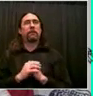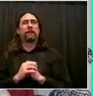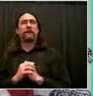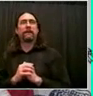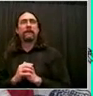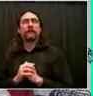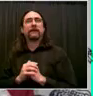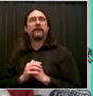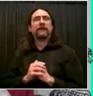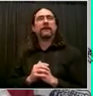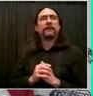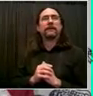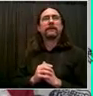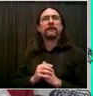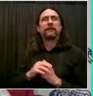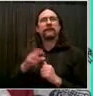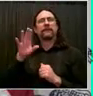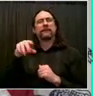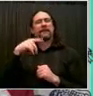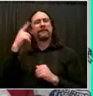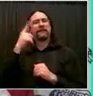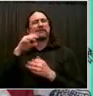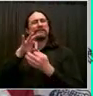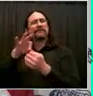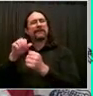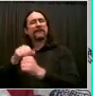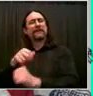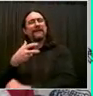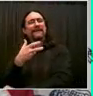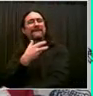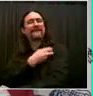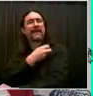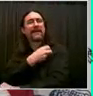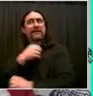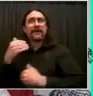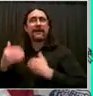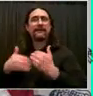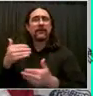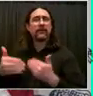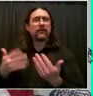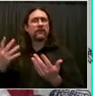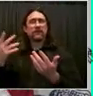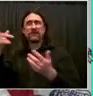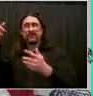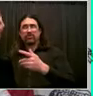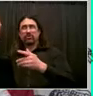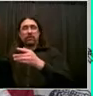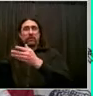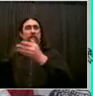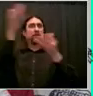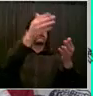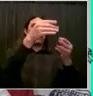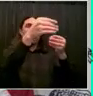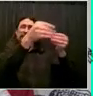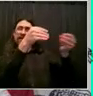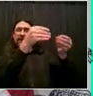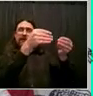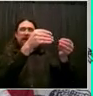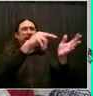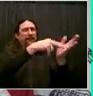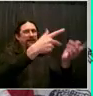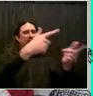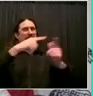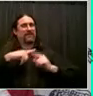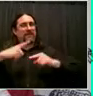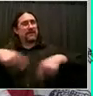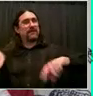retaliation? Juan Manuel, what we've heard is about the governor and his